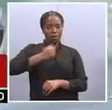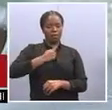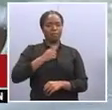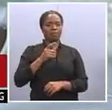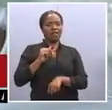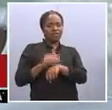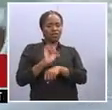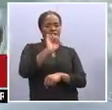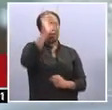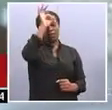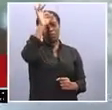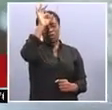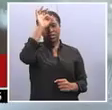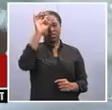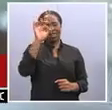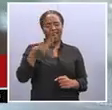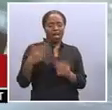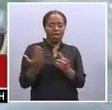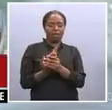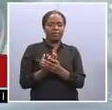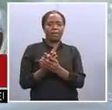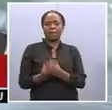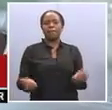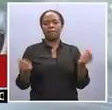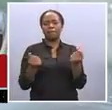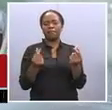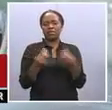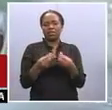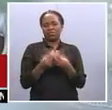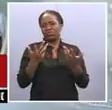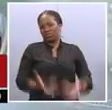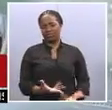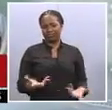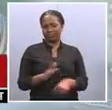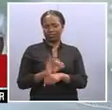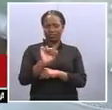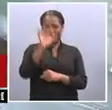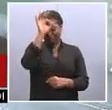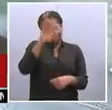charges, maybe the target will go missing and things like that. So